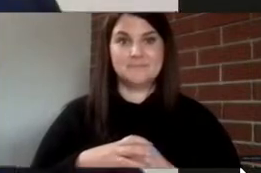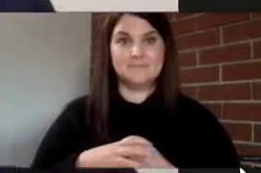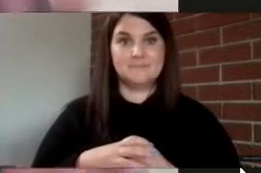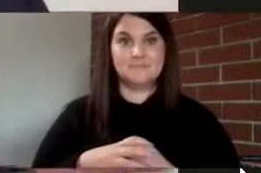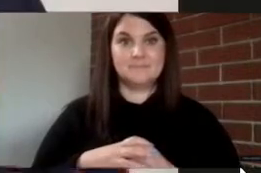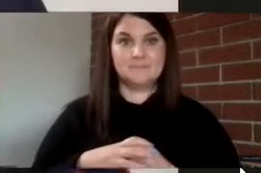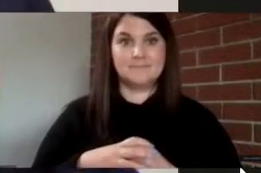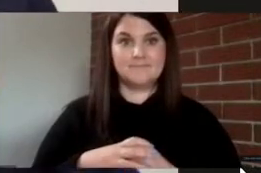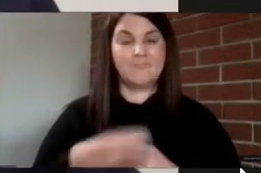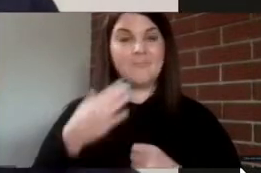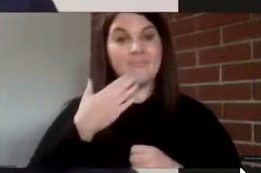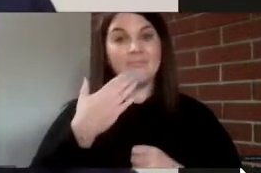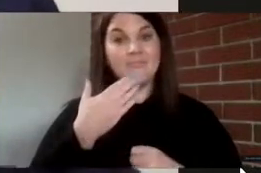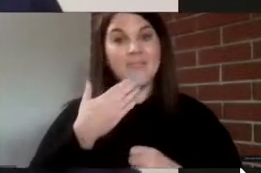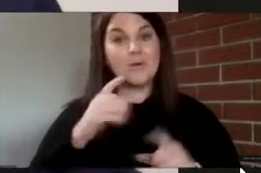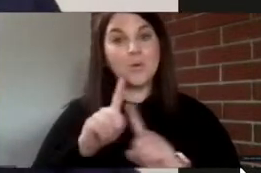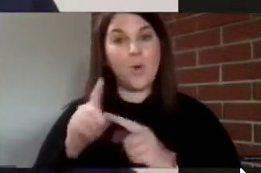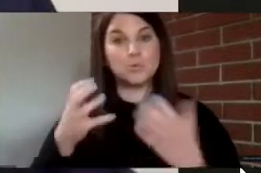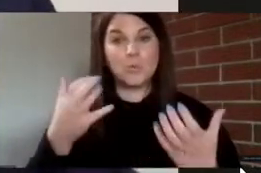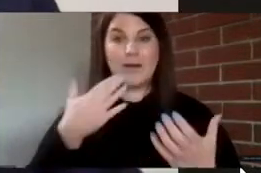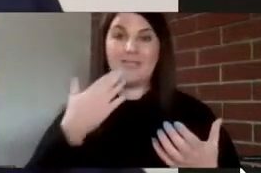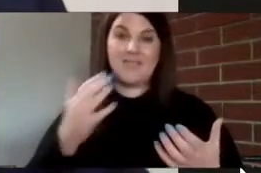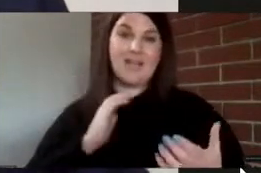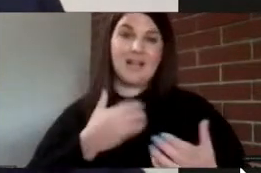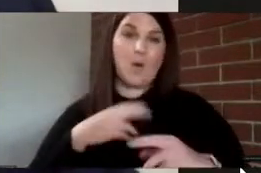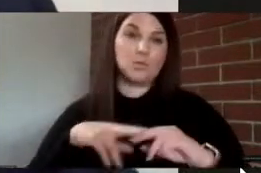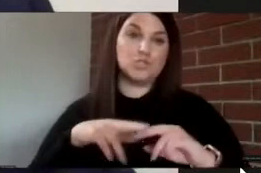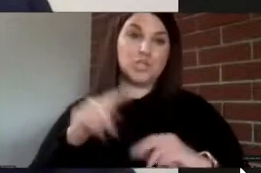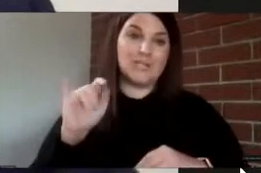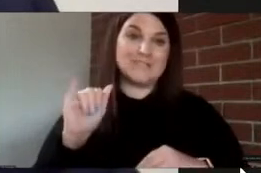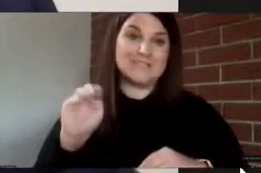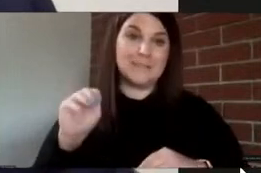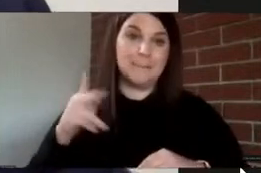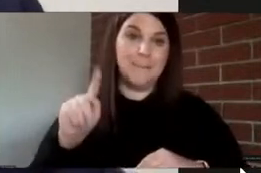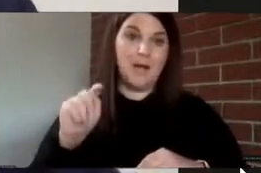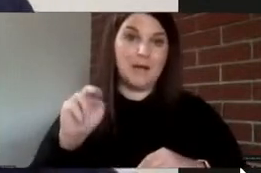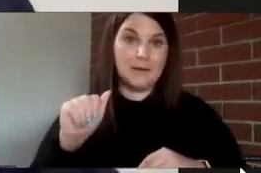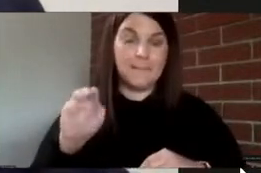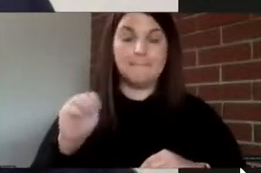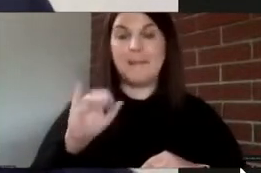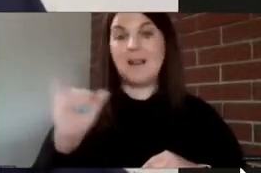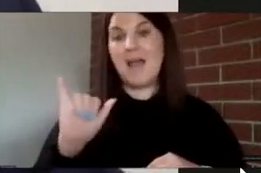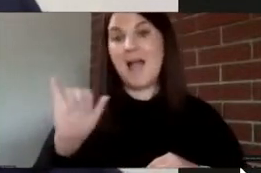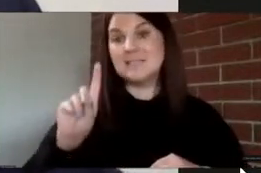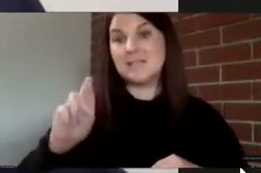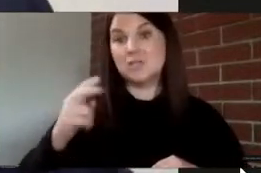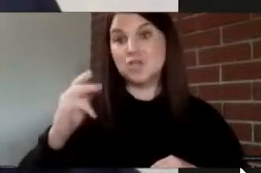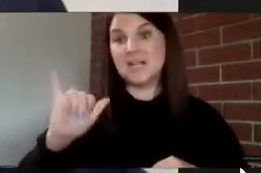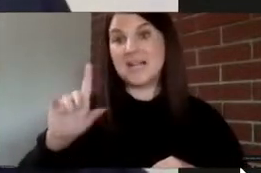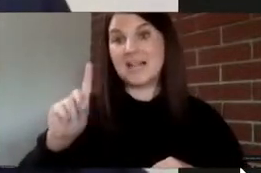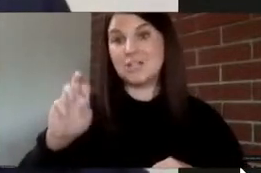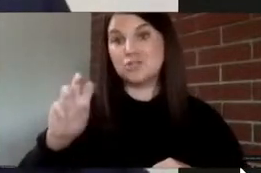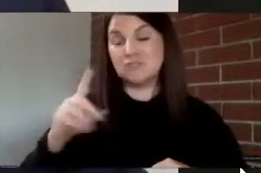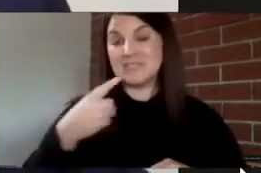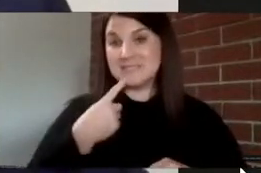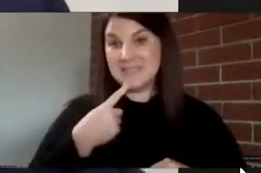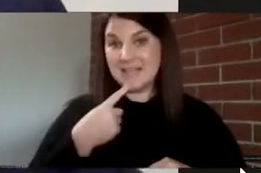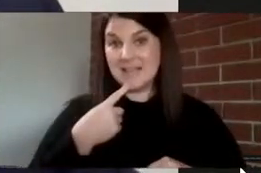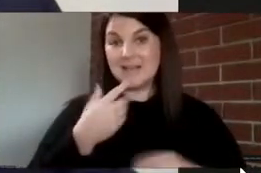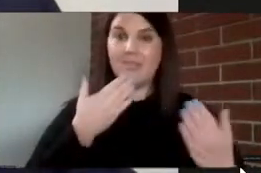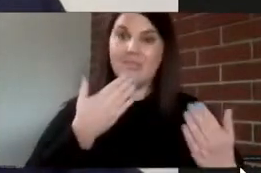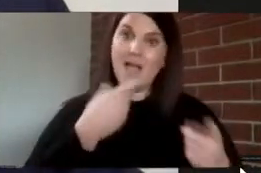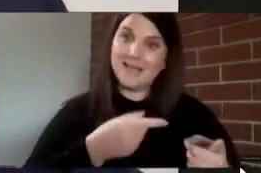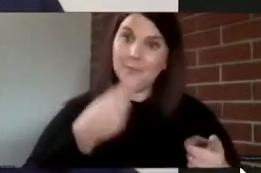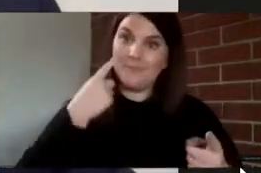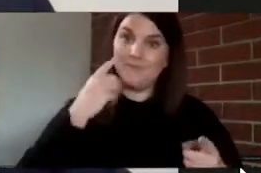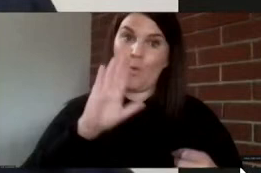Thank you. I also want to thank our chair, Tim Putnam, and as Dr. Hildreth said, of Dr. Putnam for his patience in